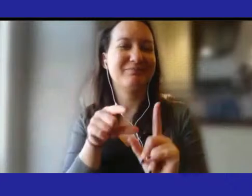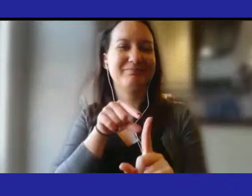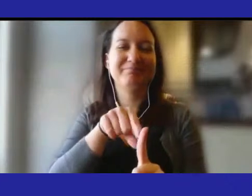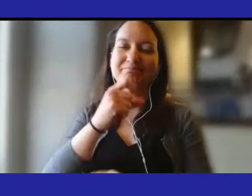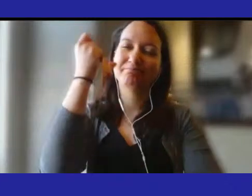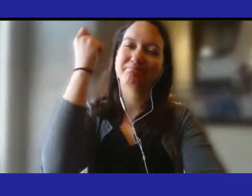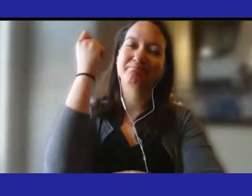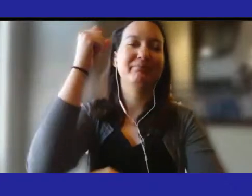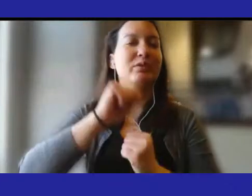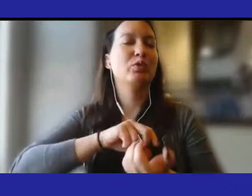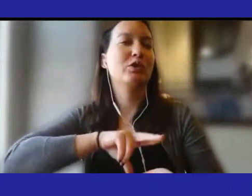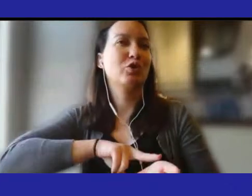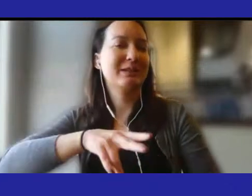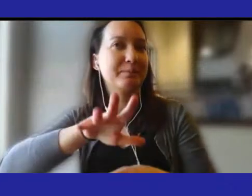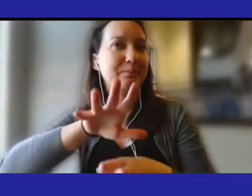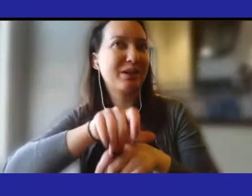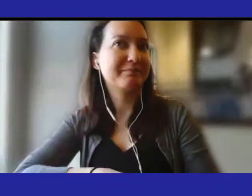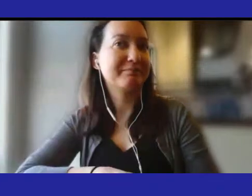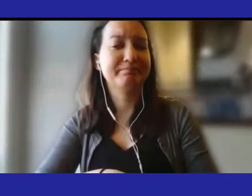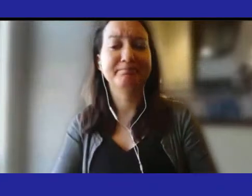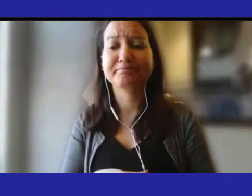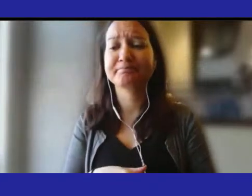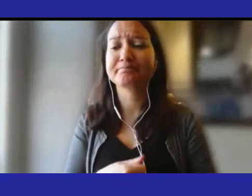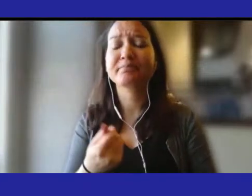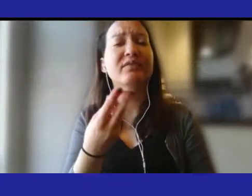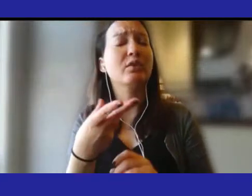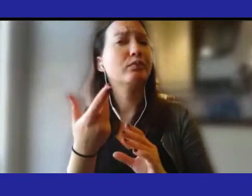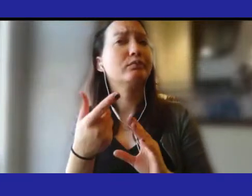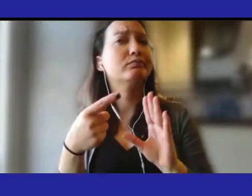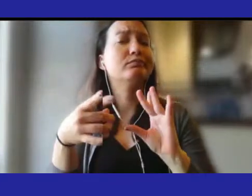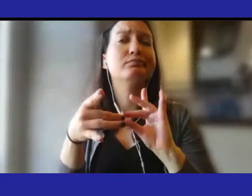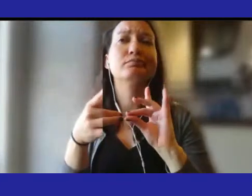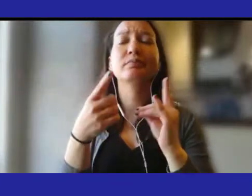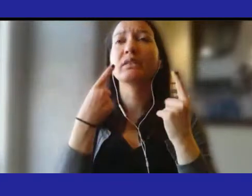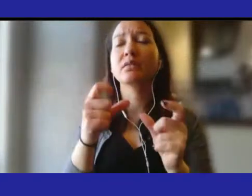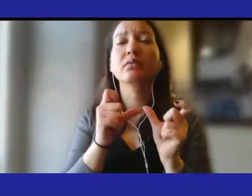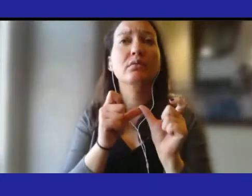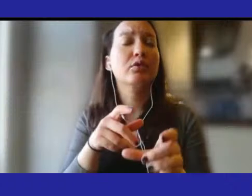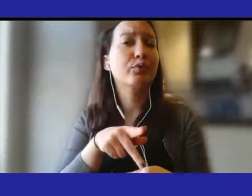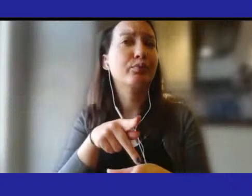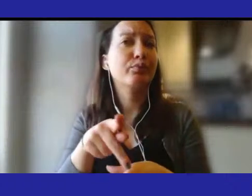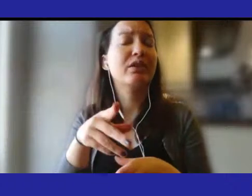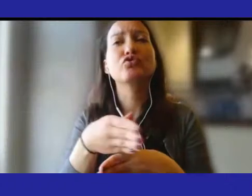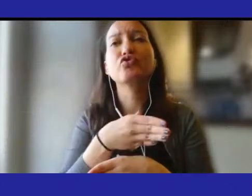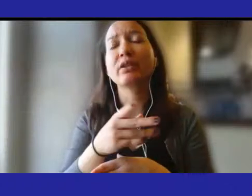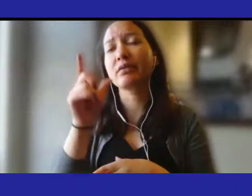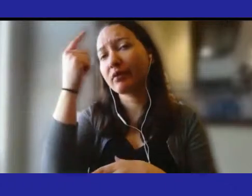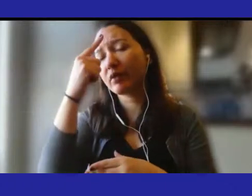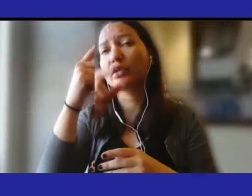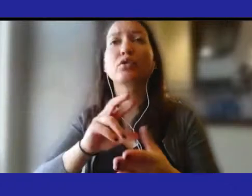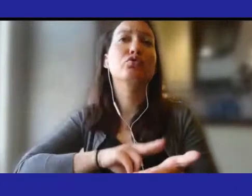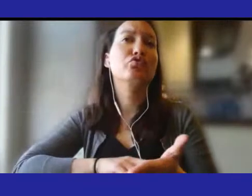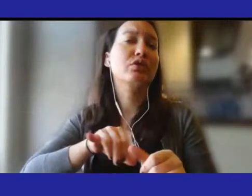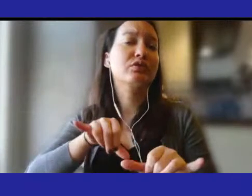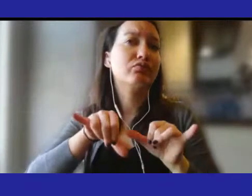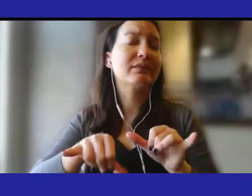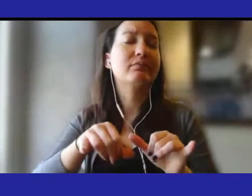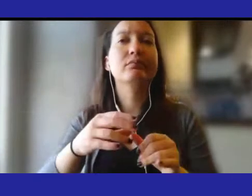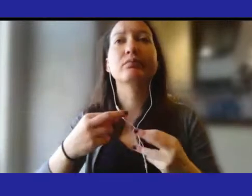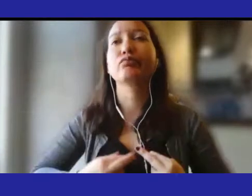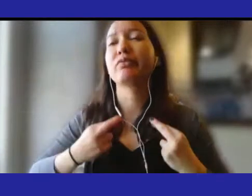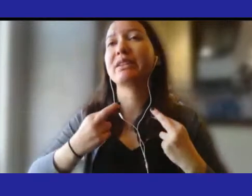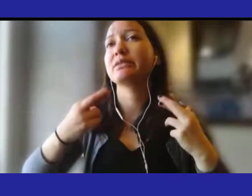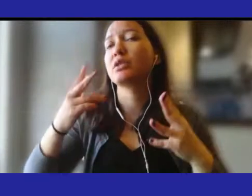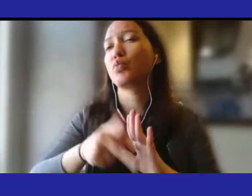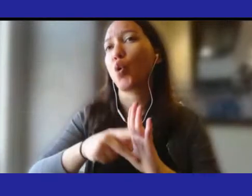nursing practice. Just a couple of other announcements. We continue with our professional shared governance, our nurse residency program. So far,